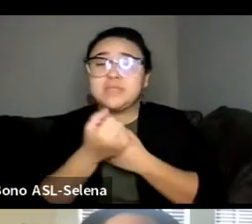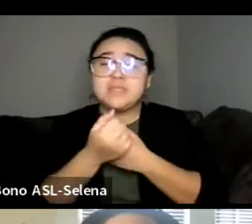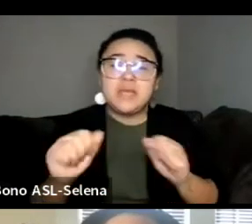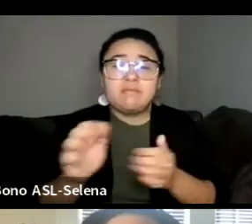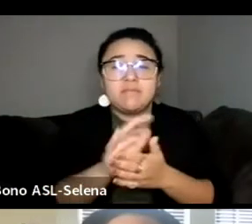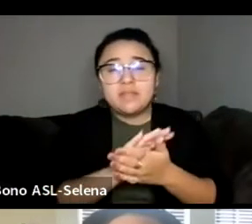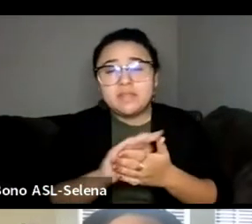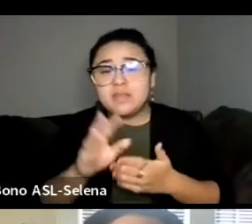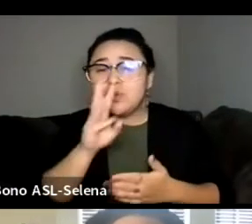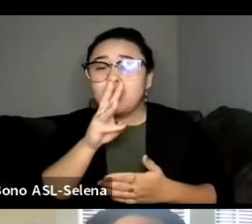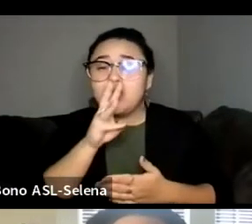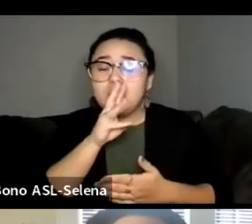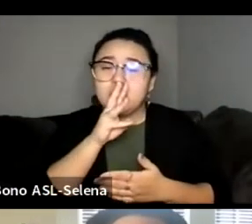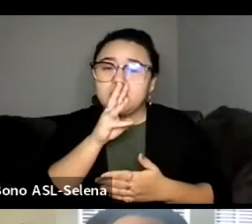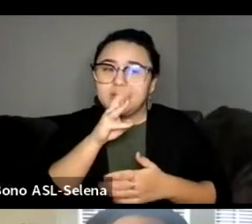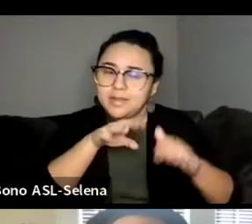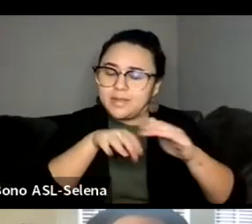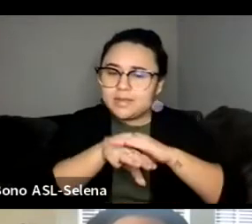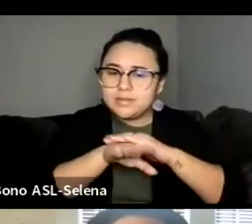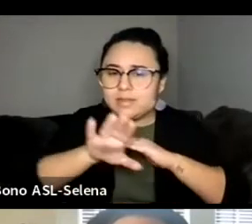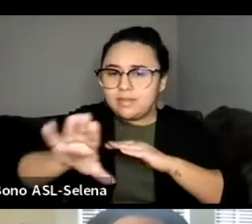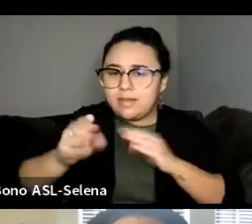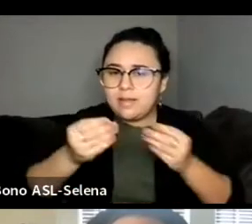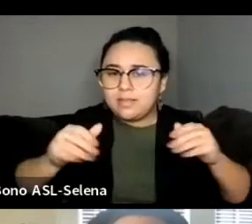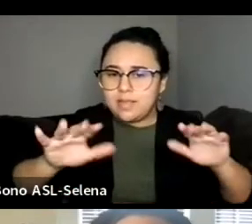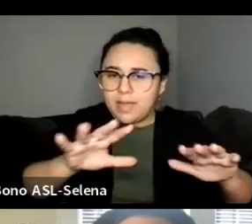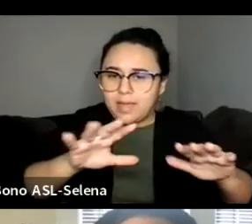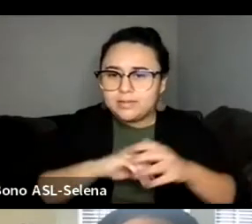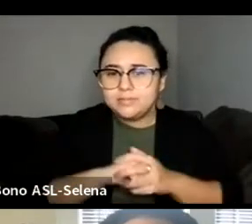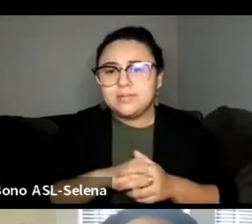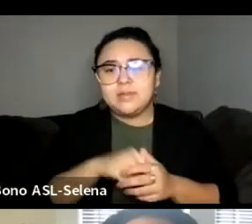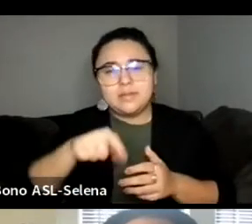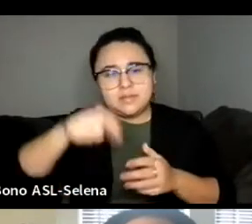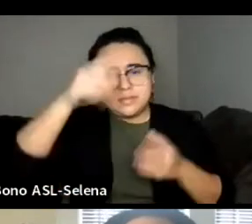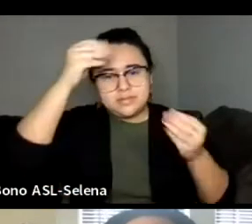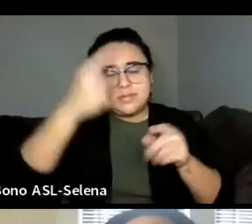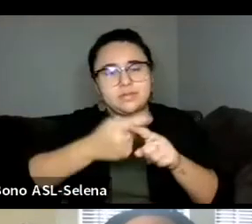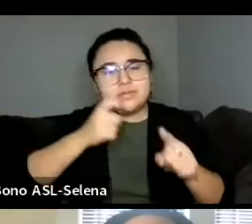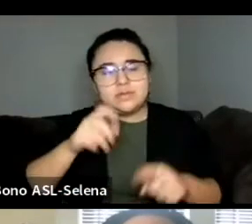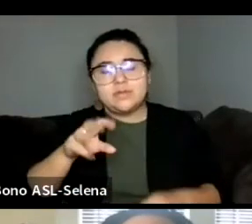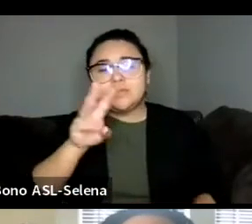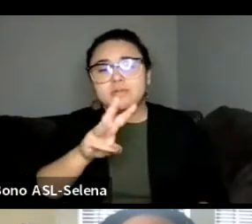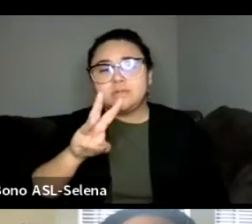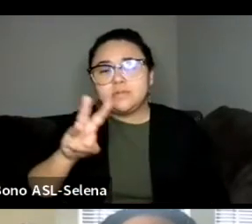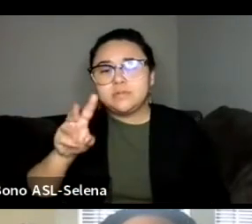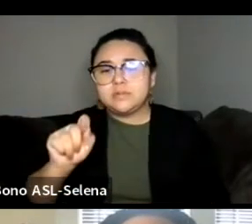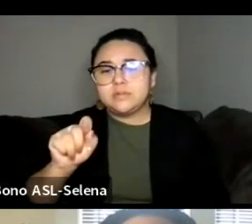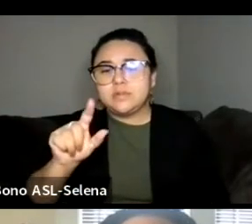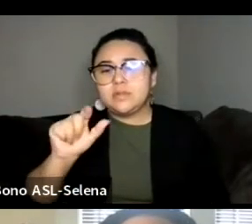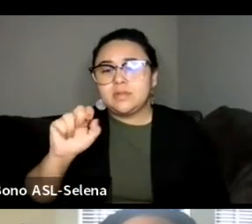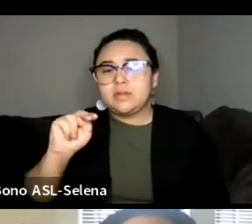where they once lived with their families. This information was provided in part by